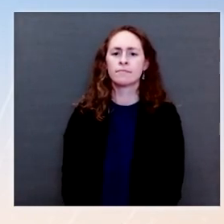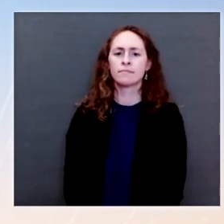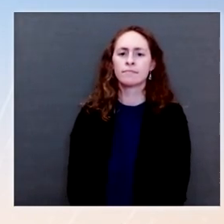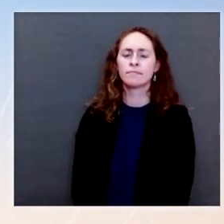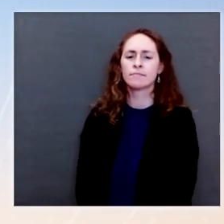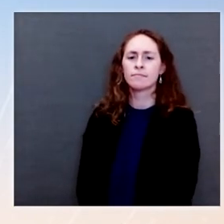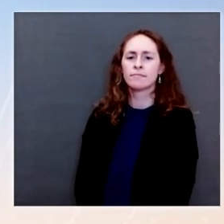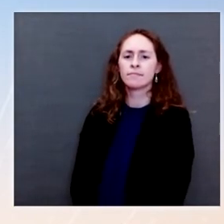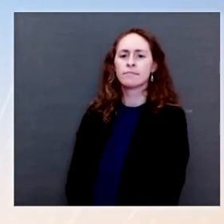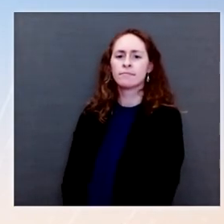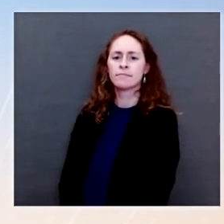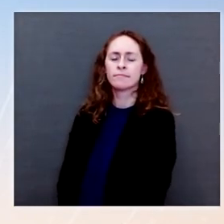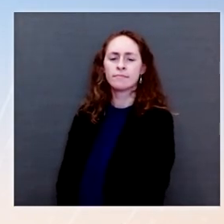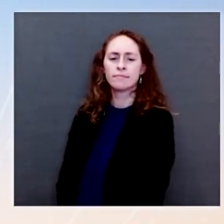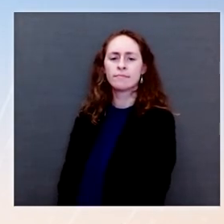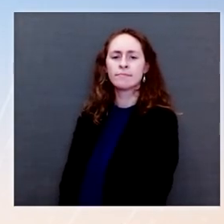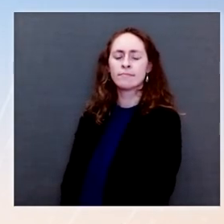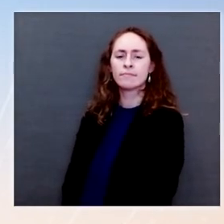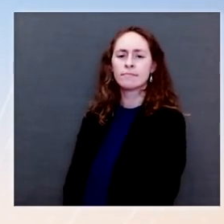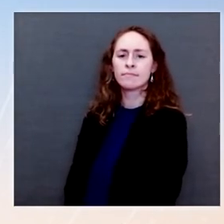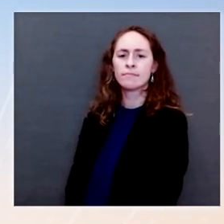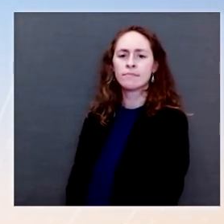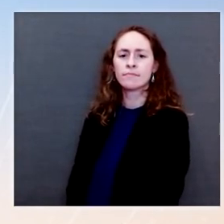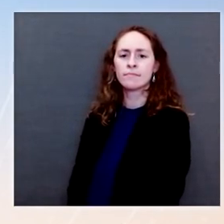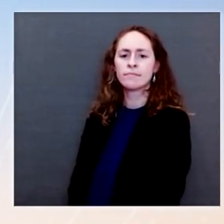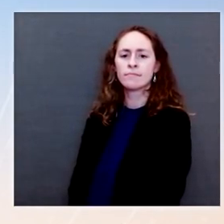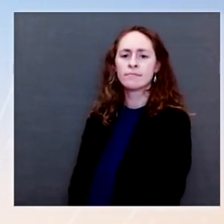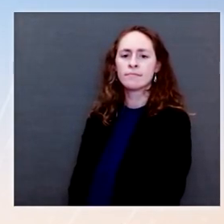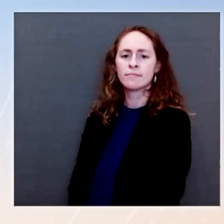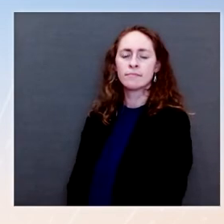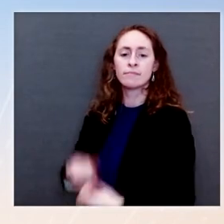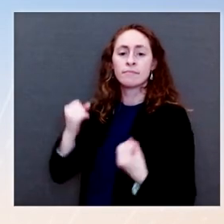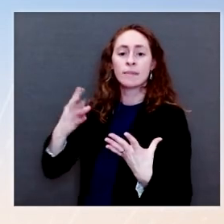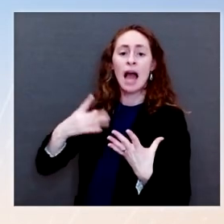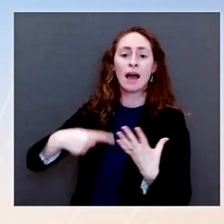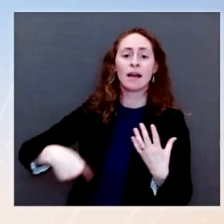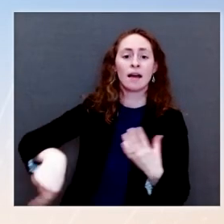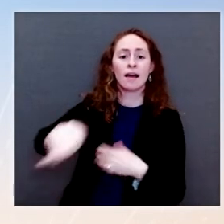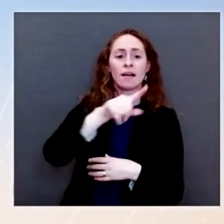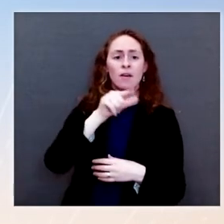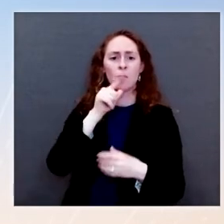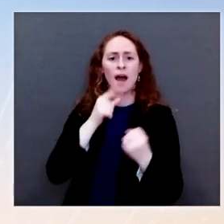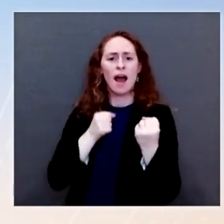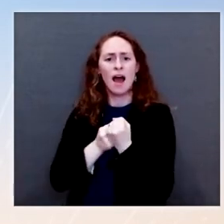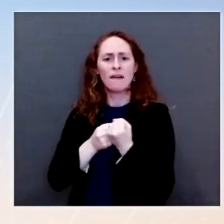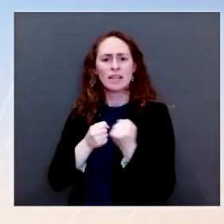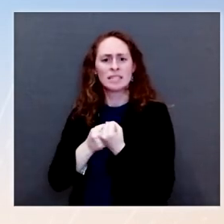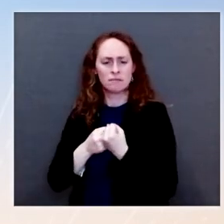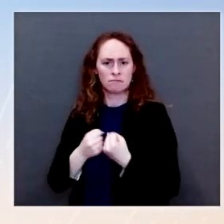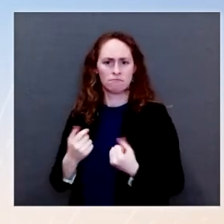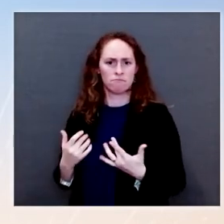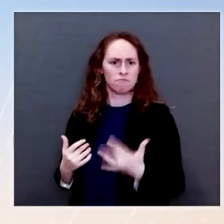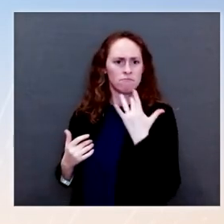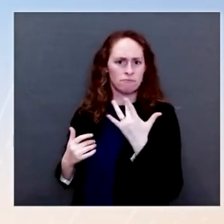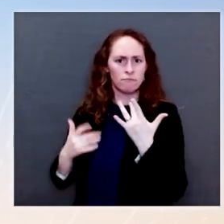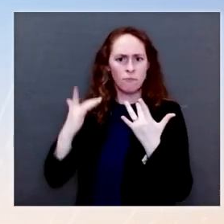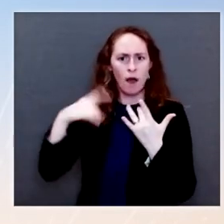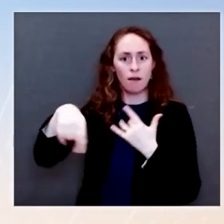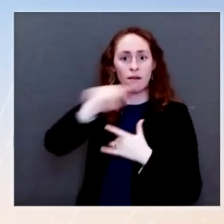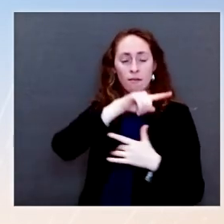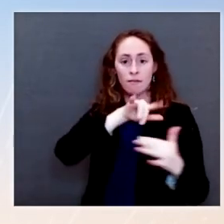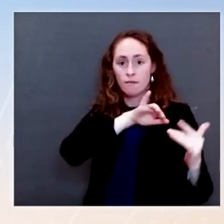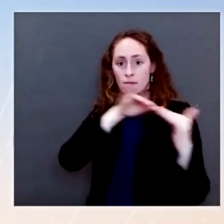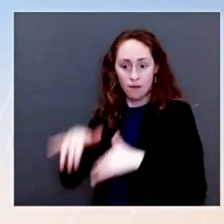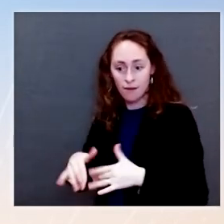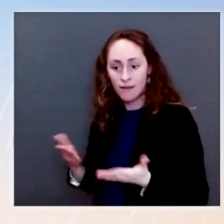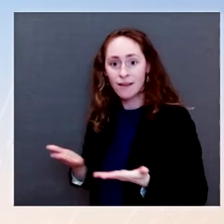vaccinated. They say it's a ripple effect. As you talk about getting vaccinated and boosters, what do you say to that? I would say first that for MPP,